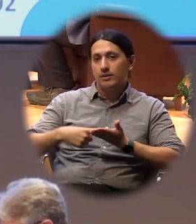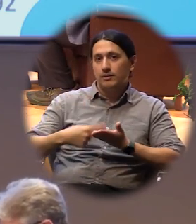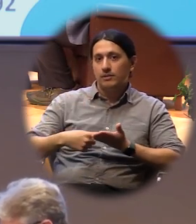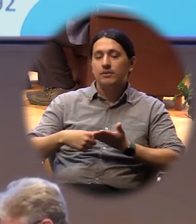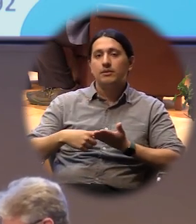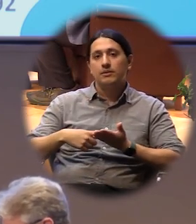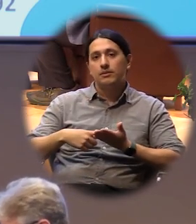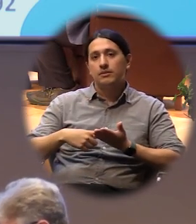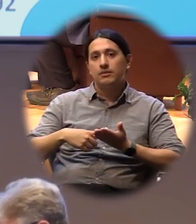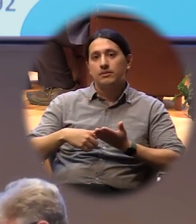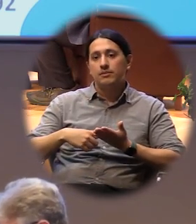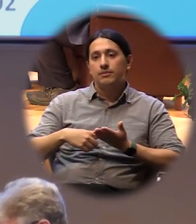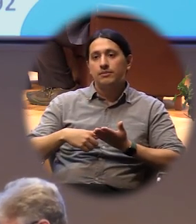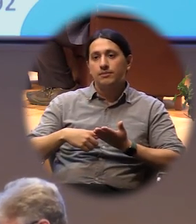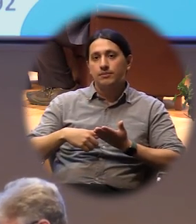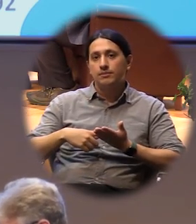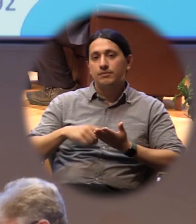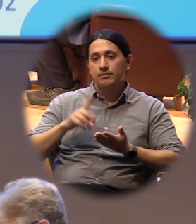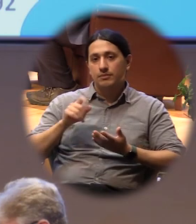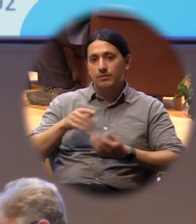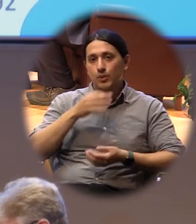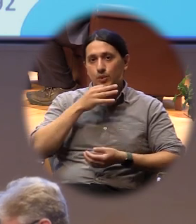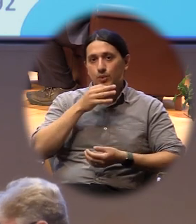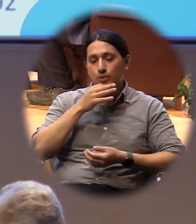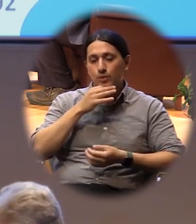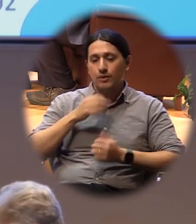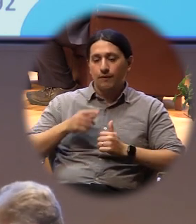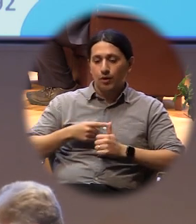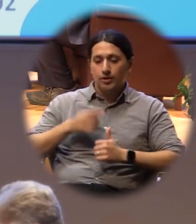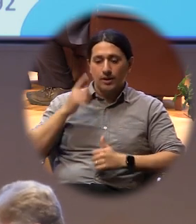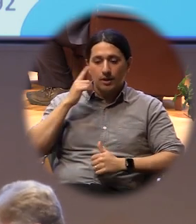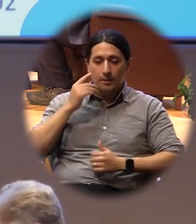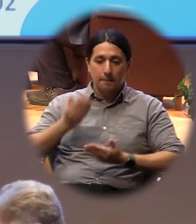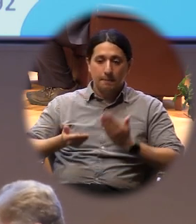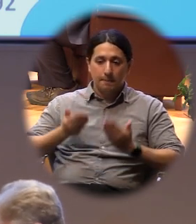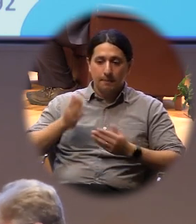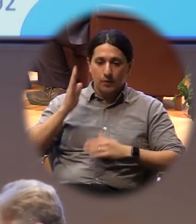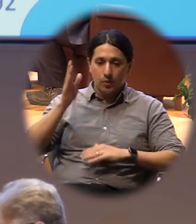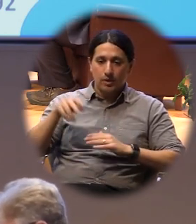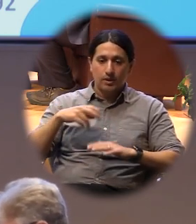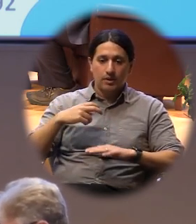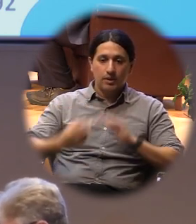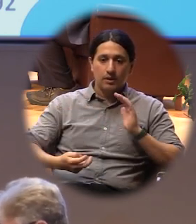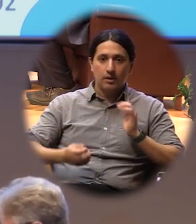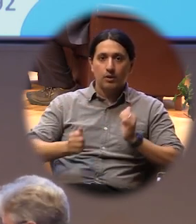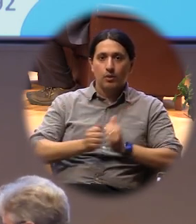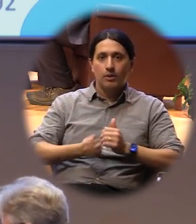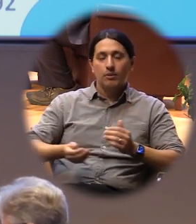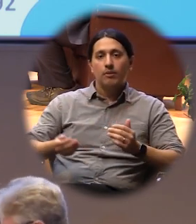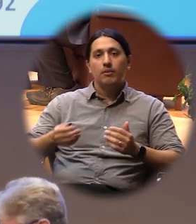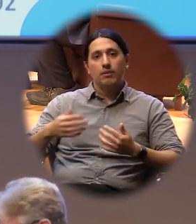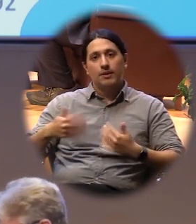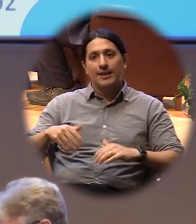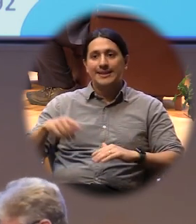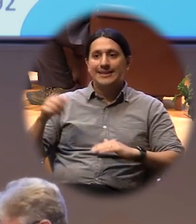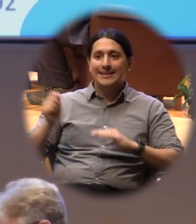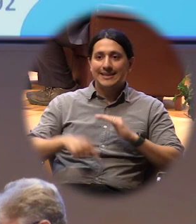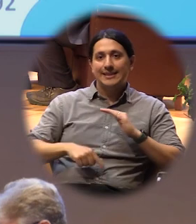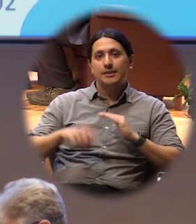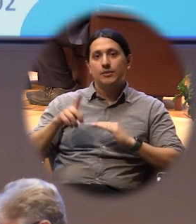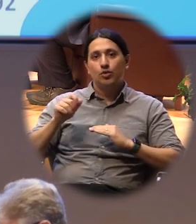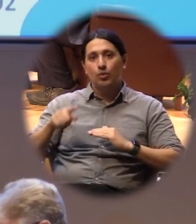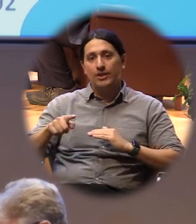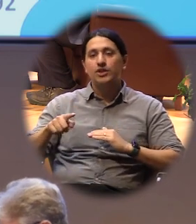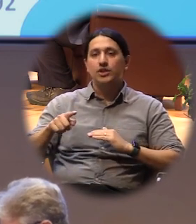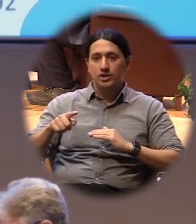I thought first we might delve into some deeper questions that really kind of resonate with what you